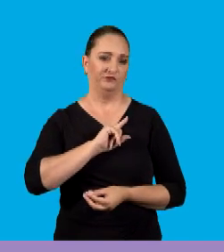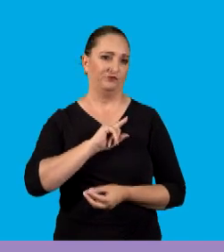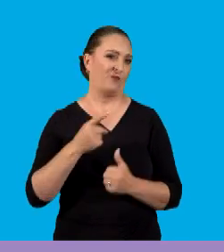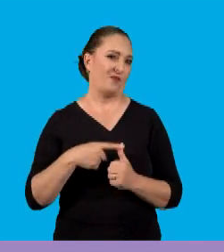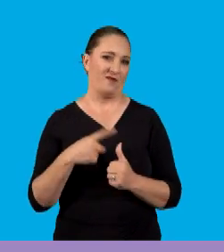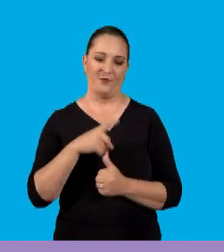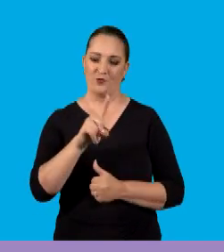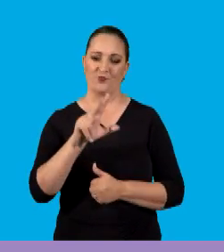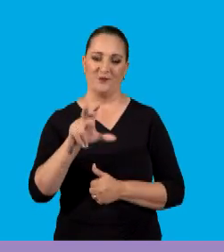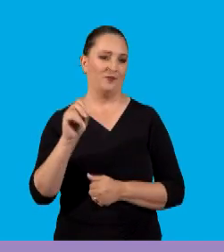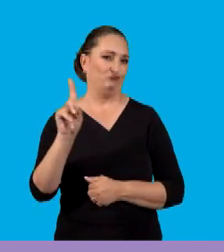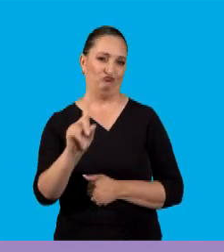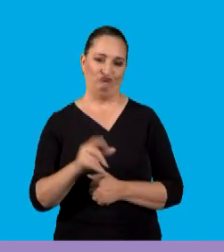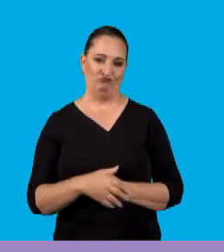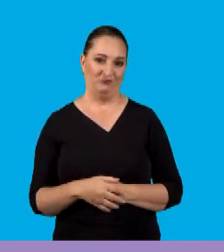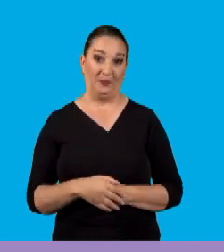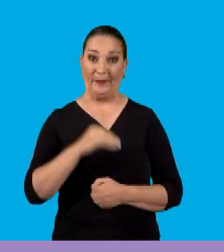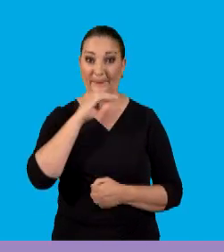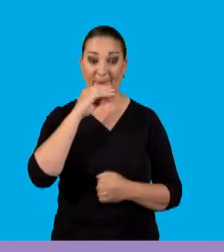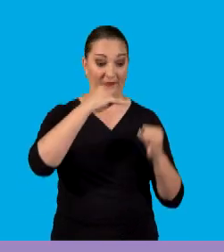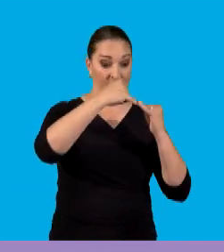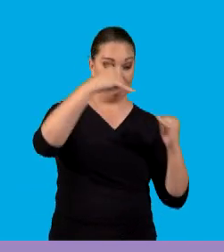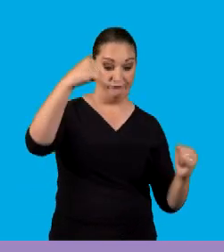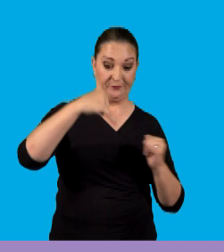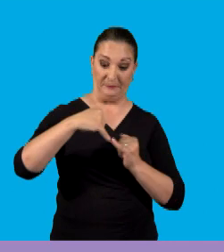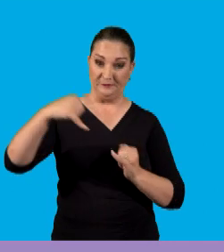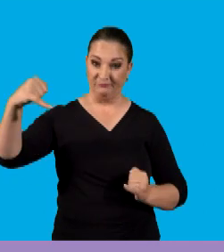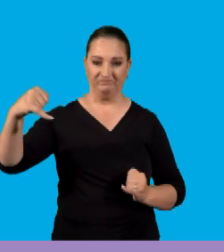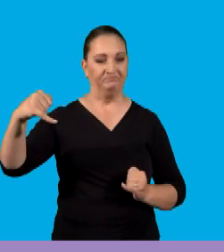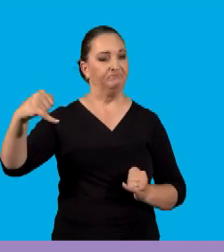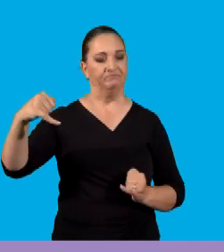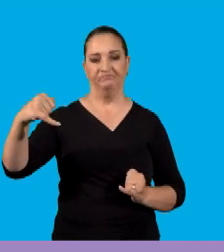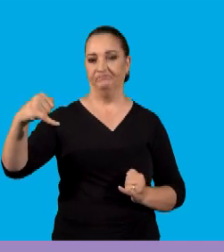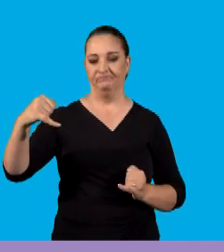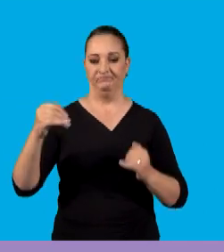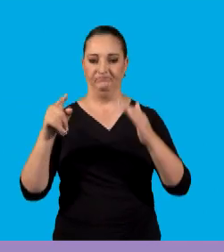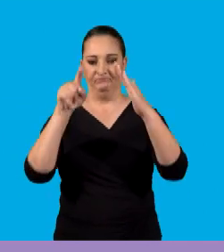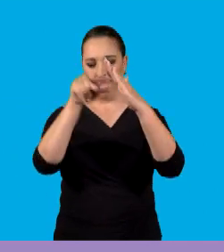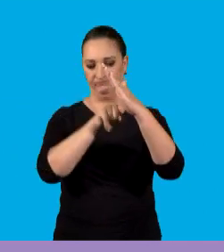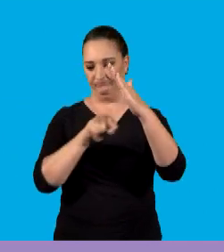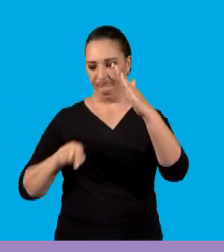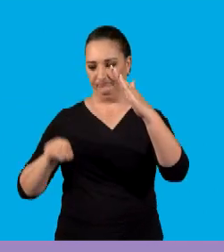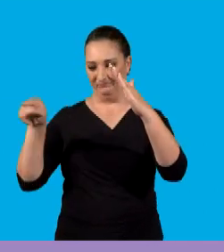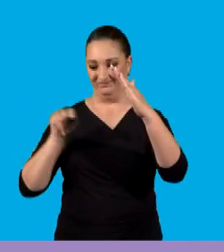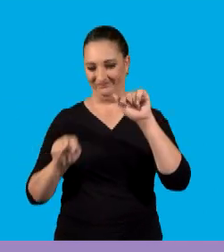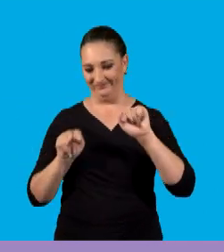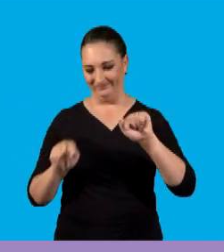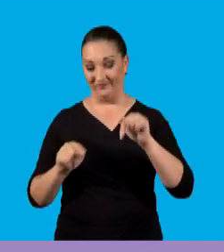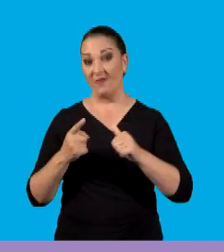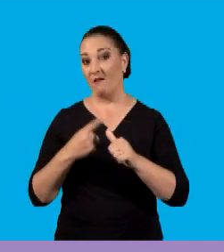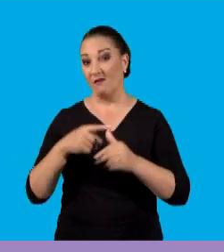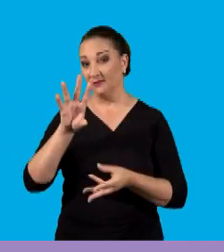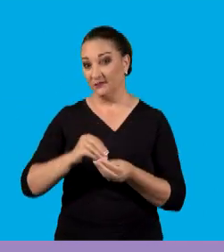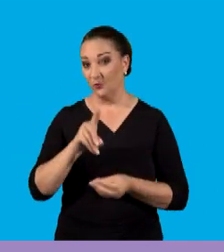to 180 degrees. And therefore, these co-interior angles are not giving us